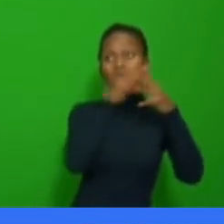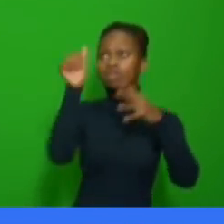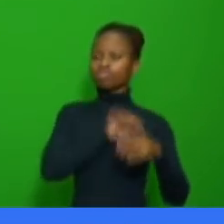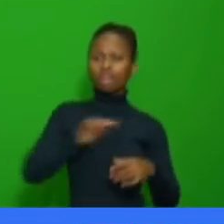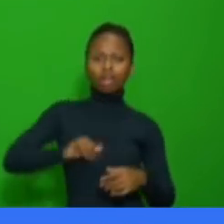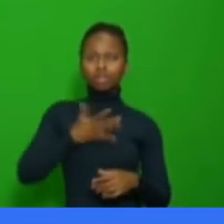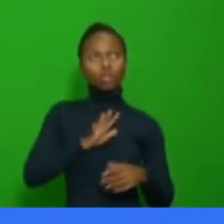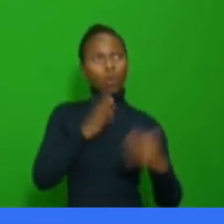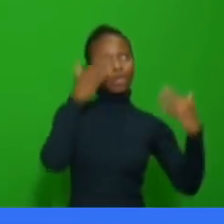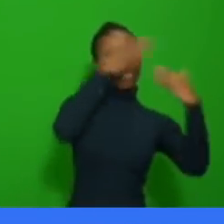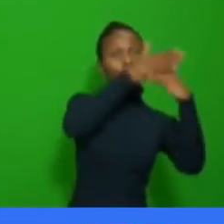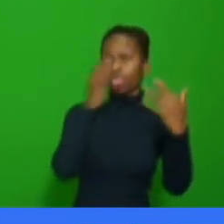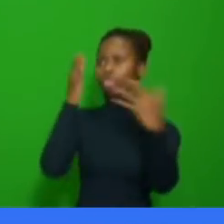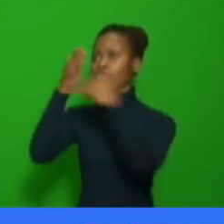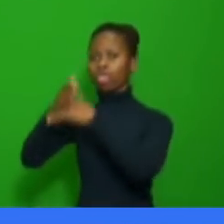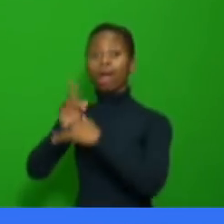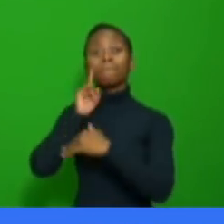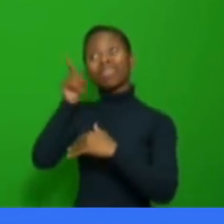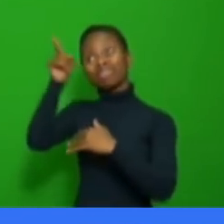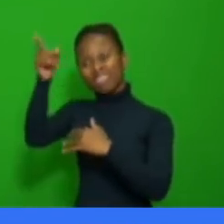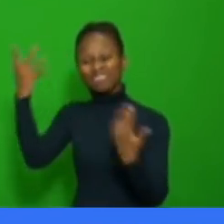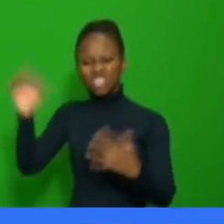illogical. And